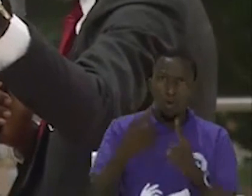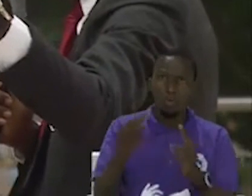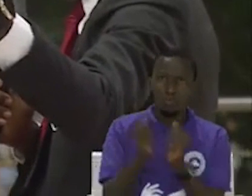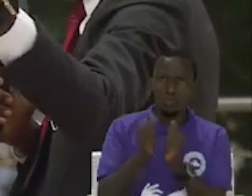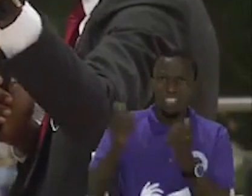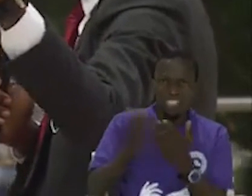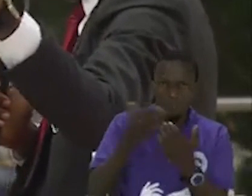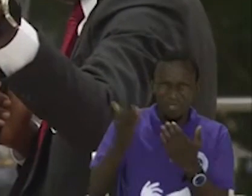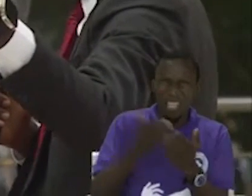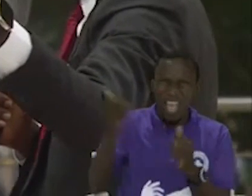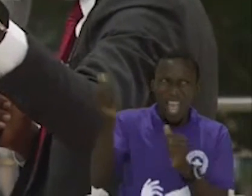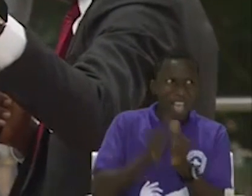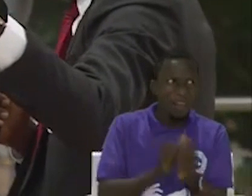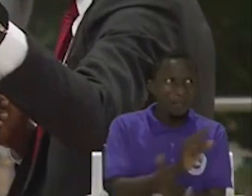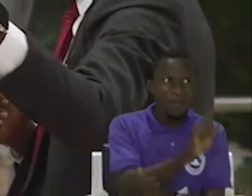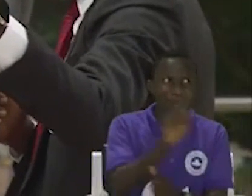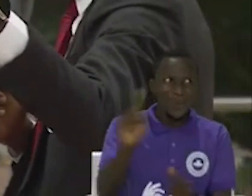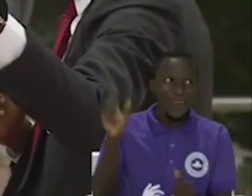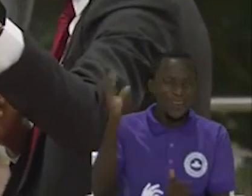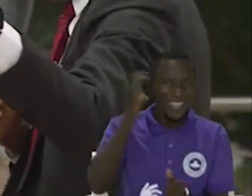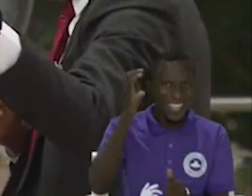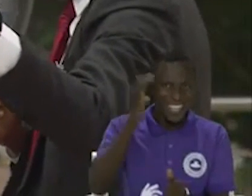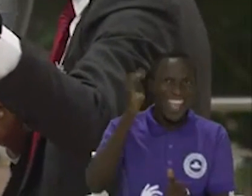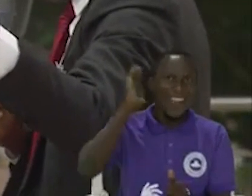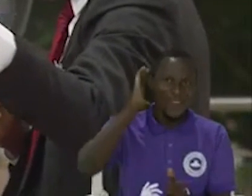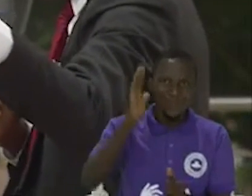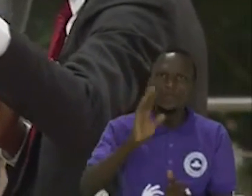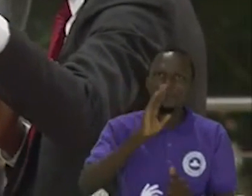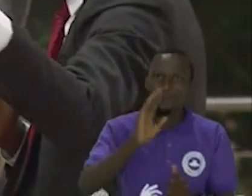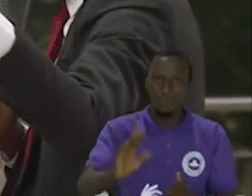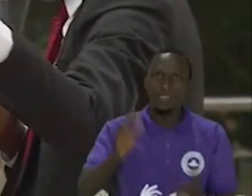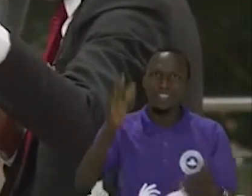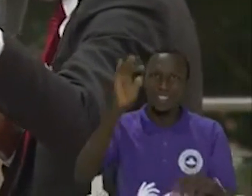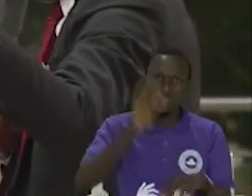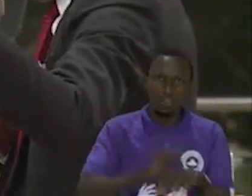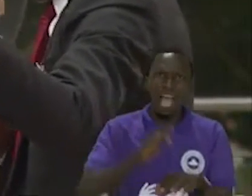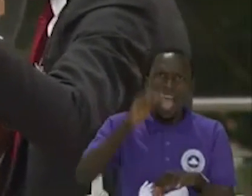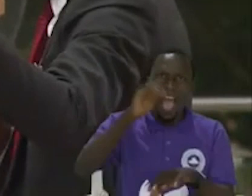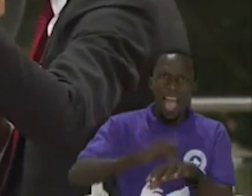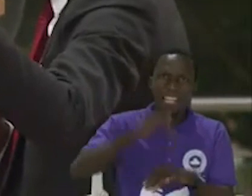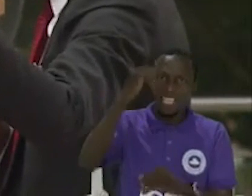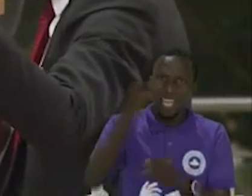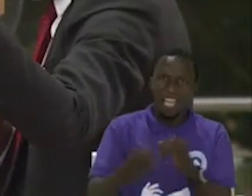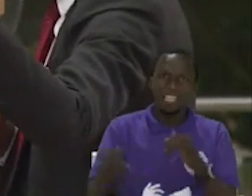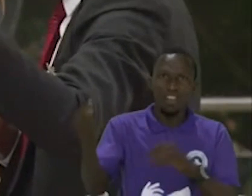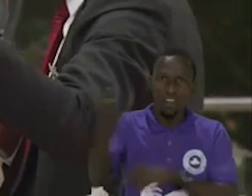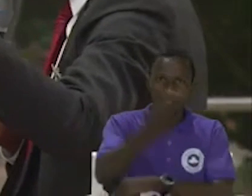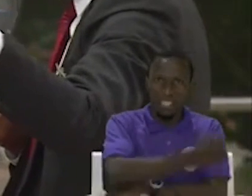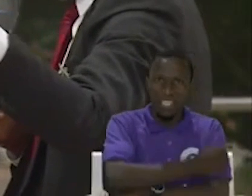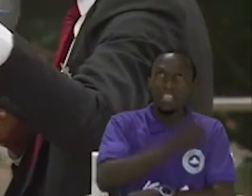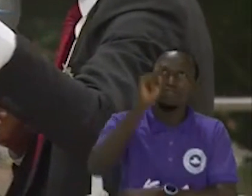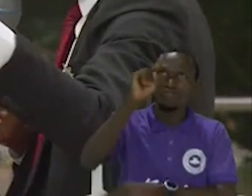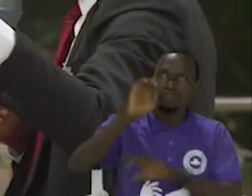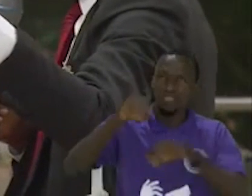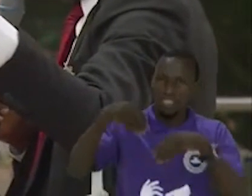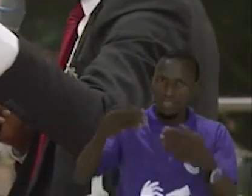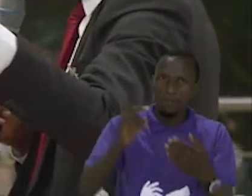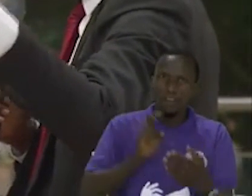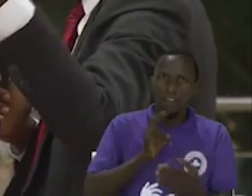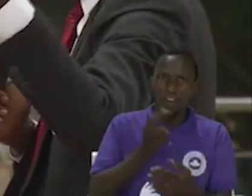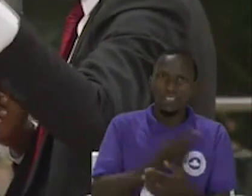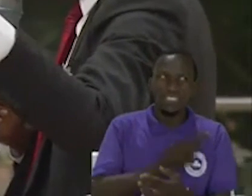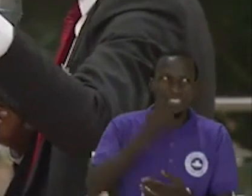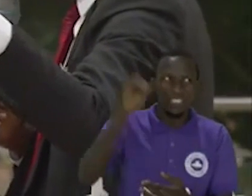who hear will understand. And at the end of the day, Lord, give us the grace that this word will bear fruits in our life